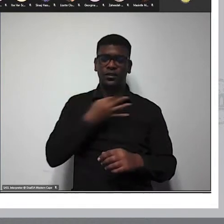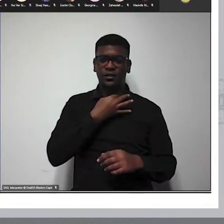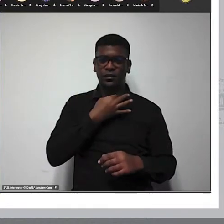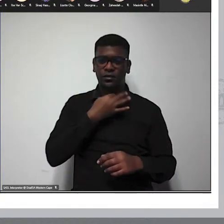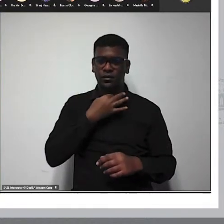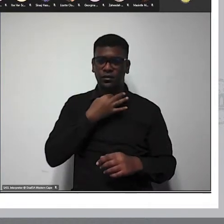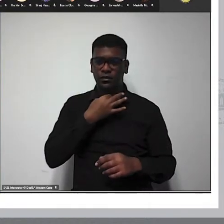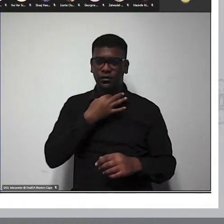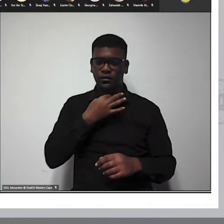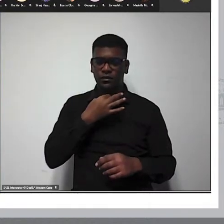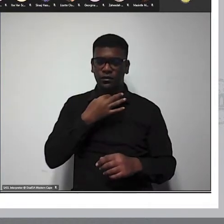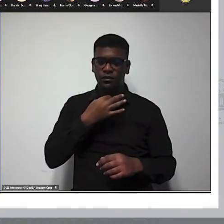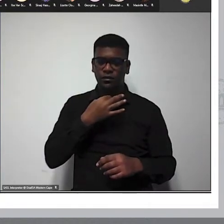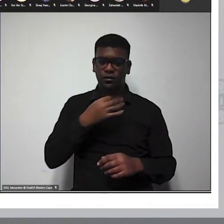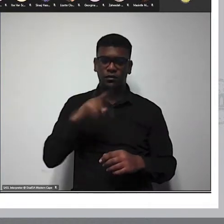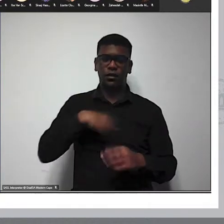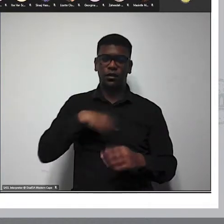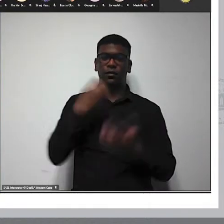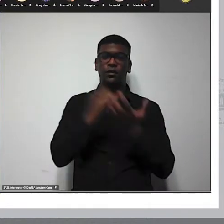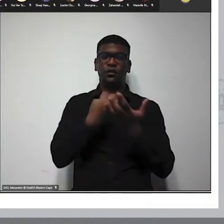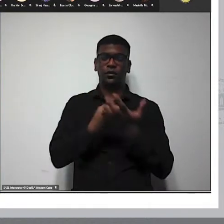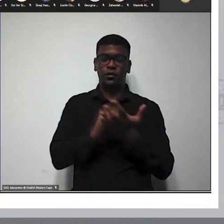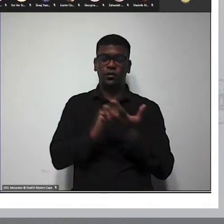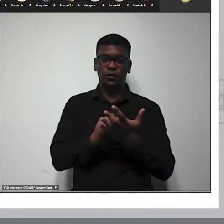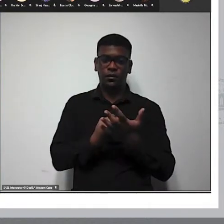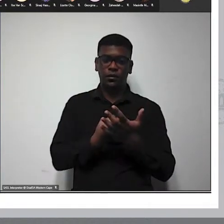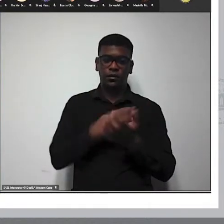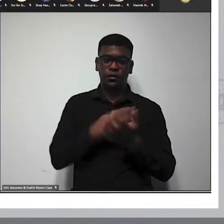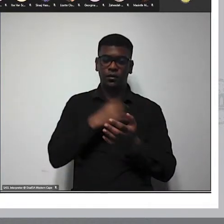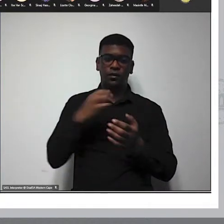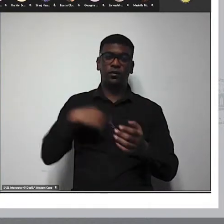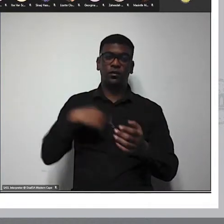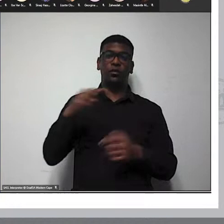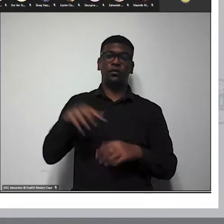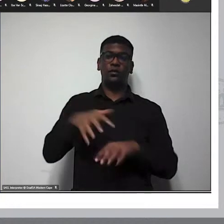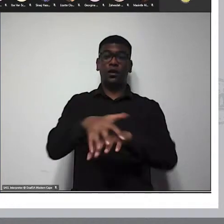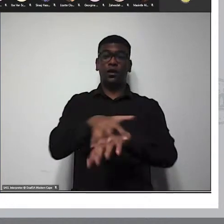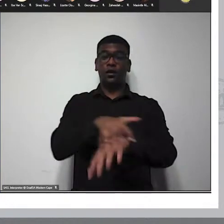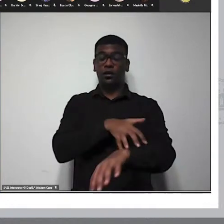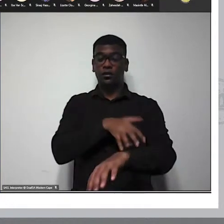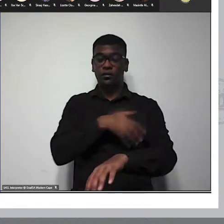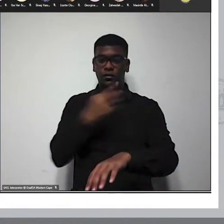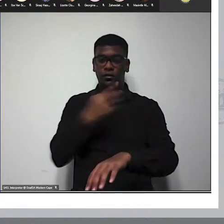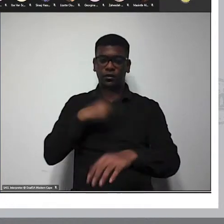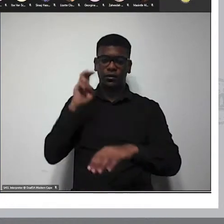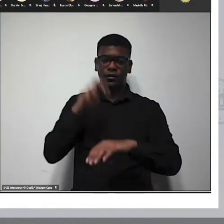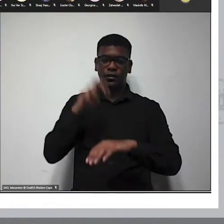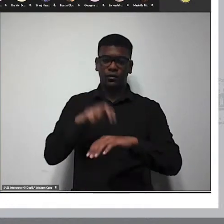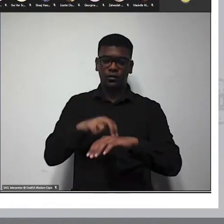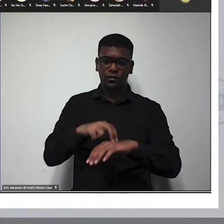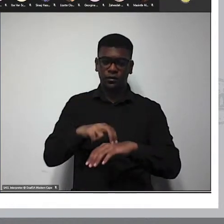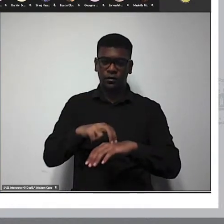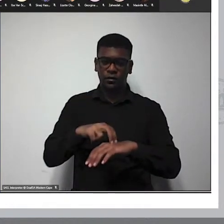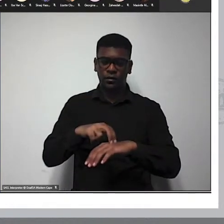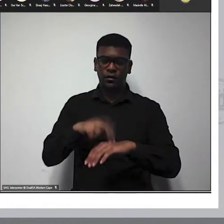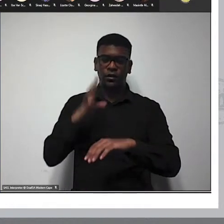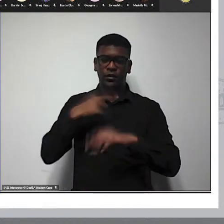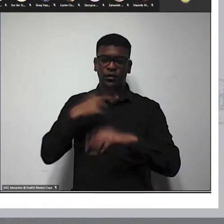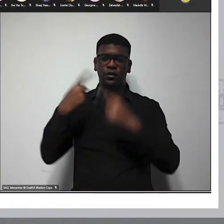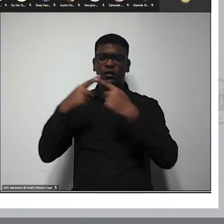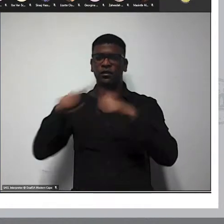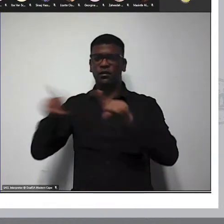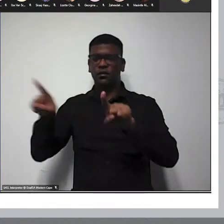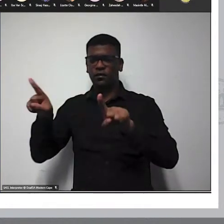our economy as a whole is that we are so focused on agriculture, and we need to take more of a differentiated